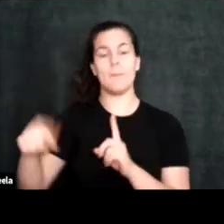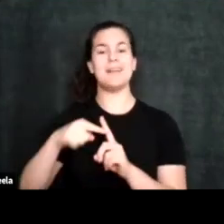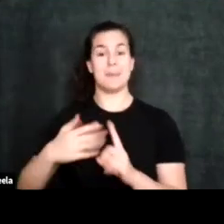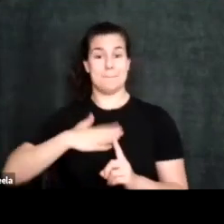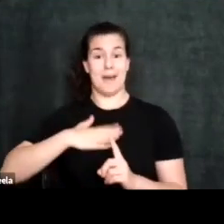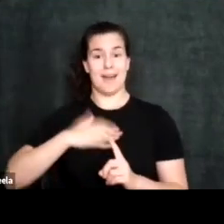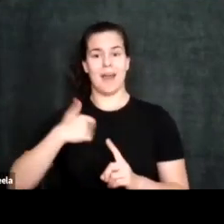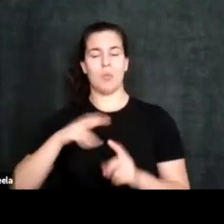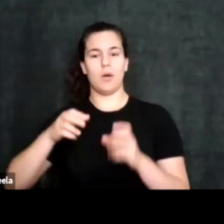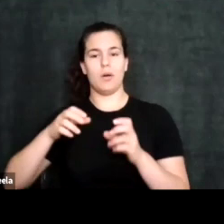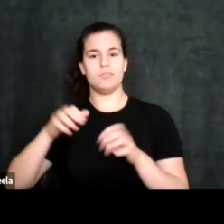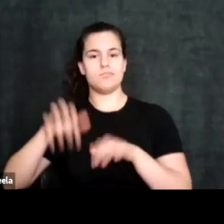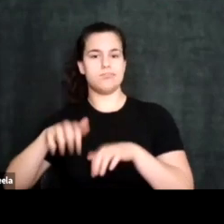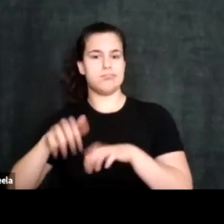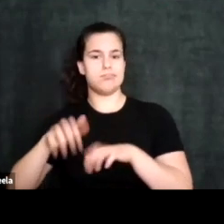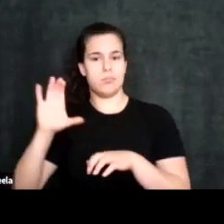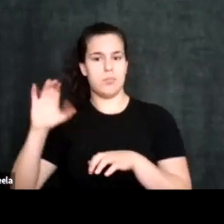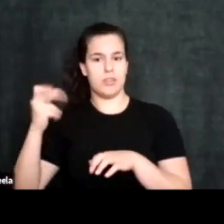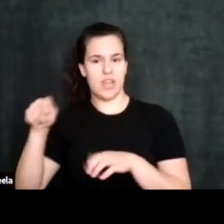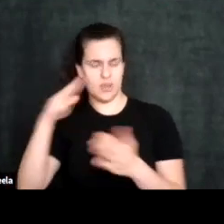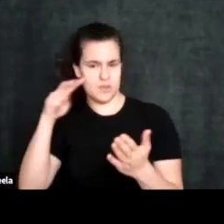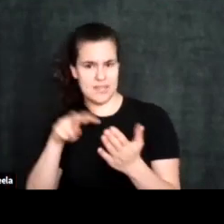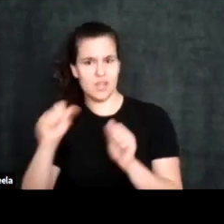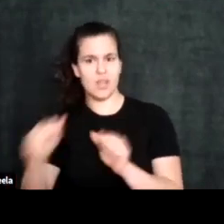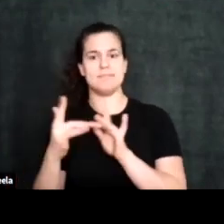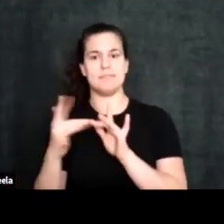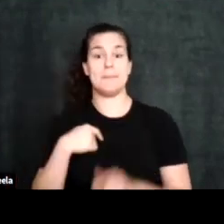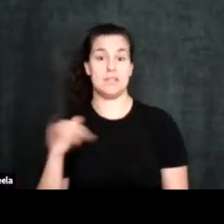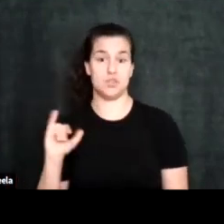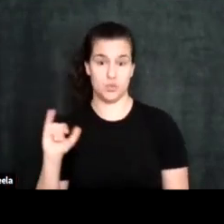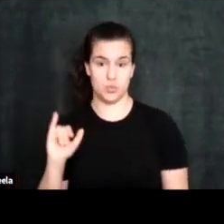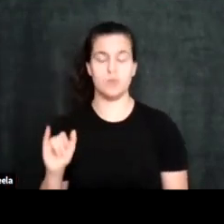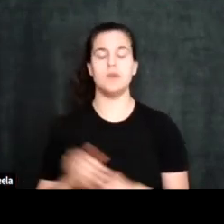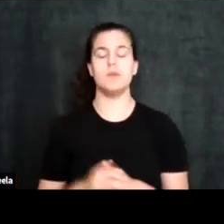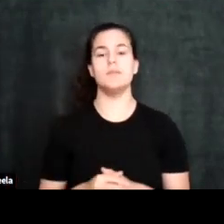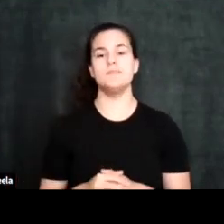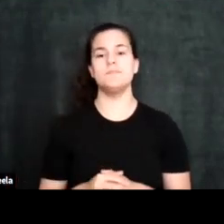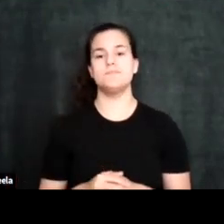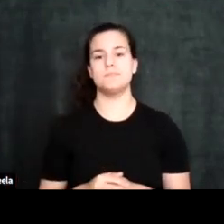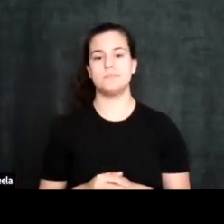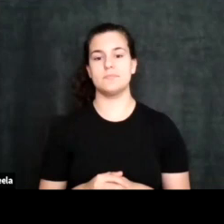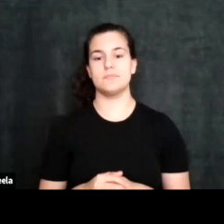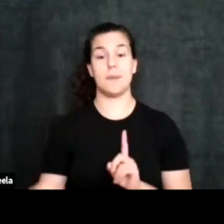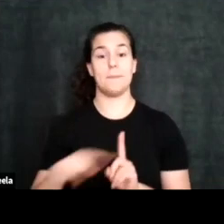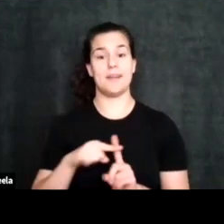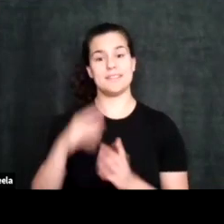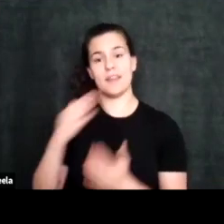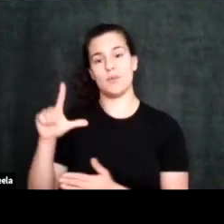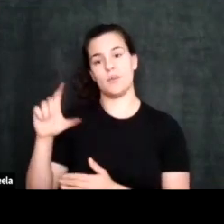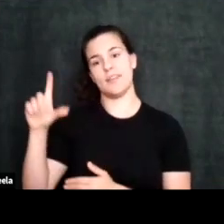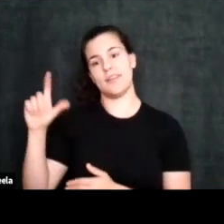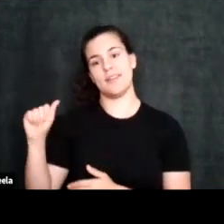information in the chat so that you guys can reach out to me as well if you have any questions. And also thank you to Leela